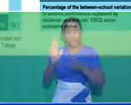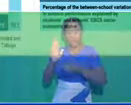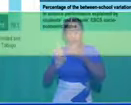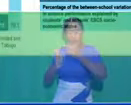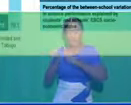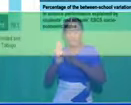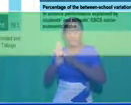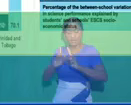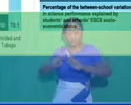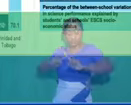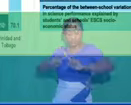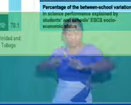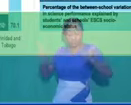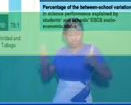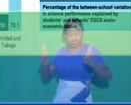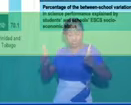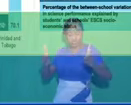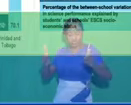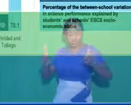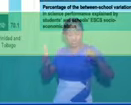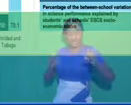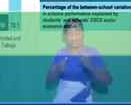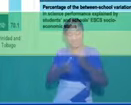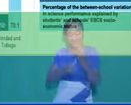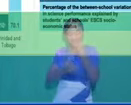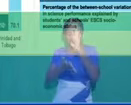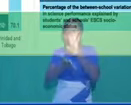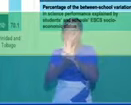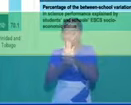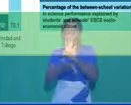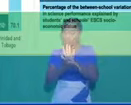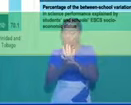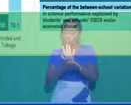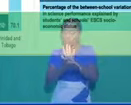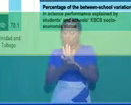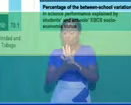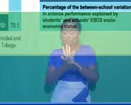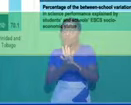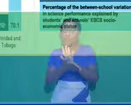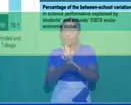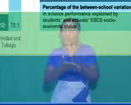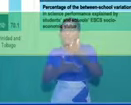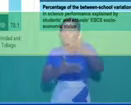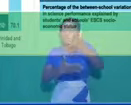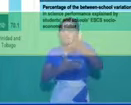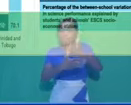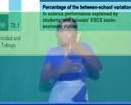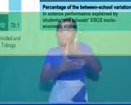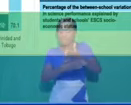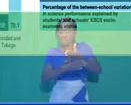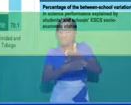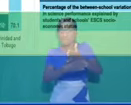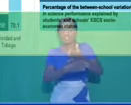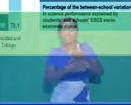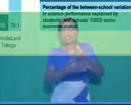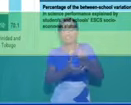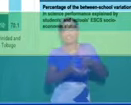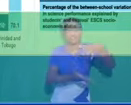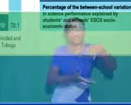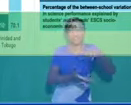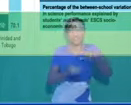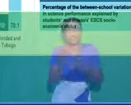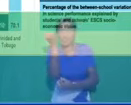sharp difference between our secondary schools in terms of the average socioeconomic status. What